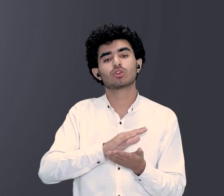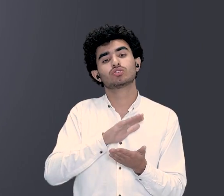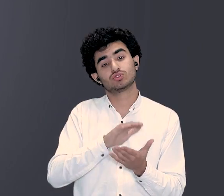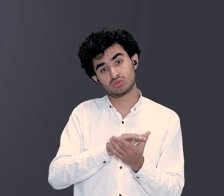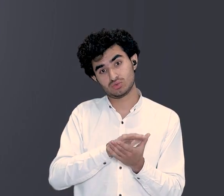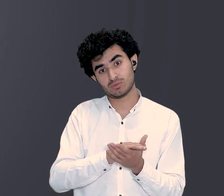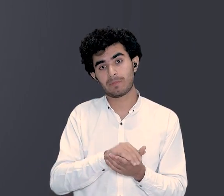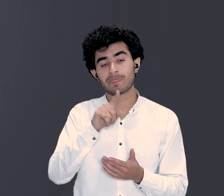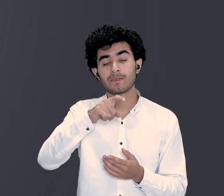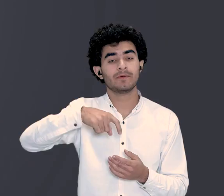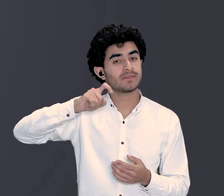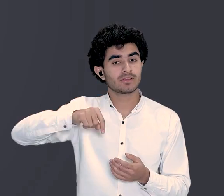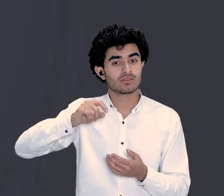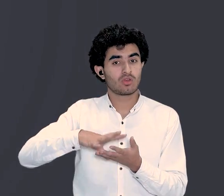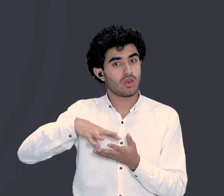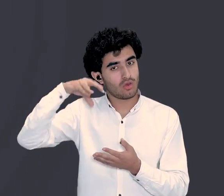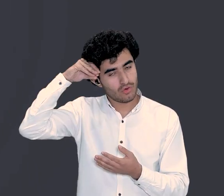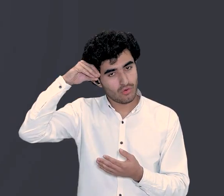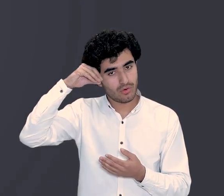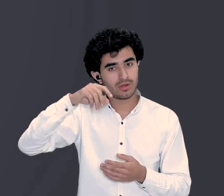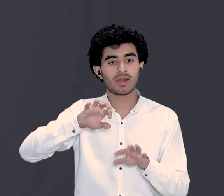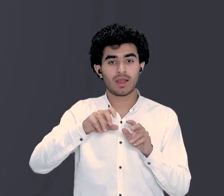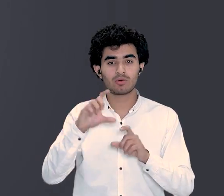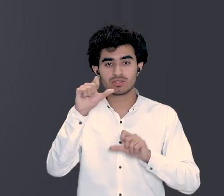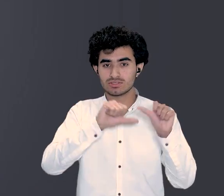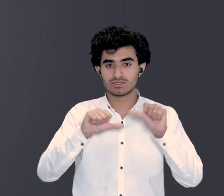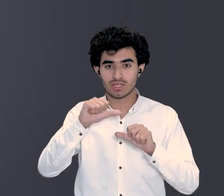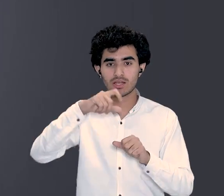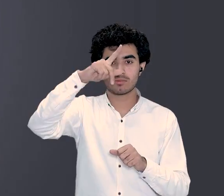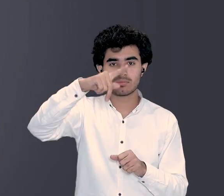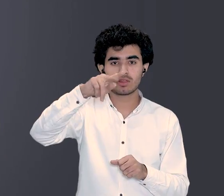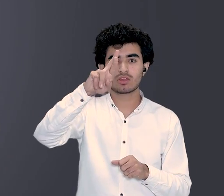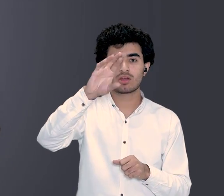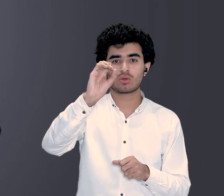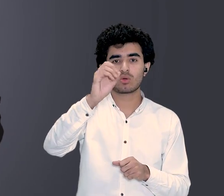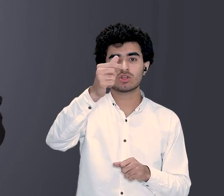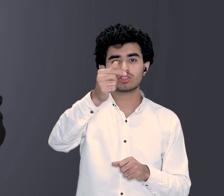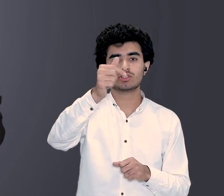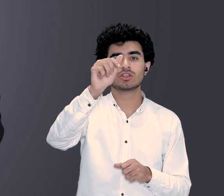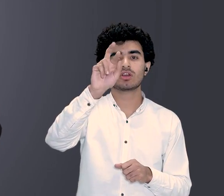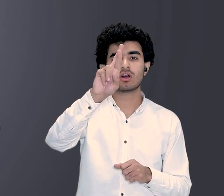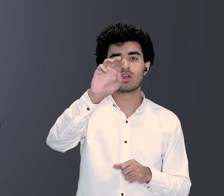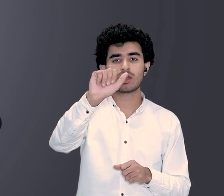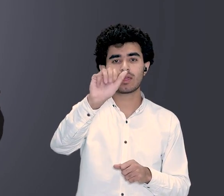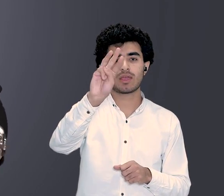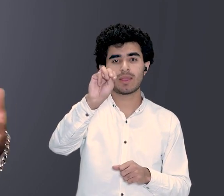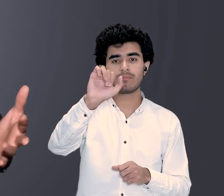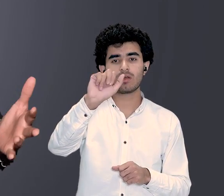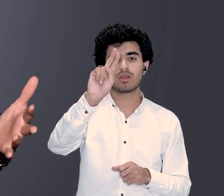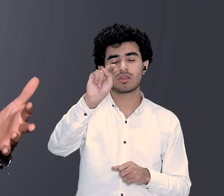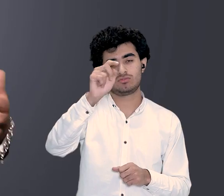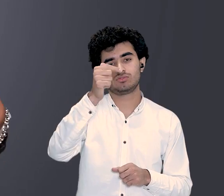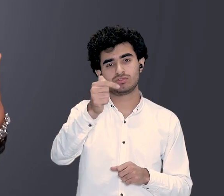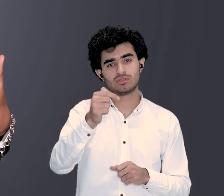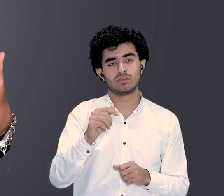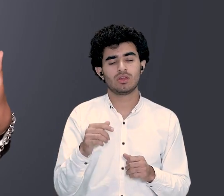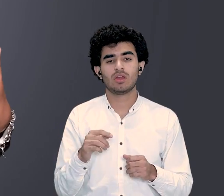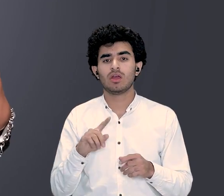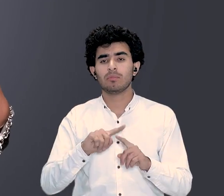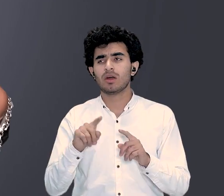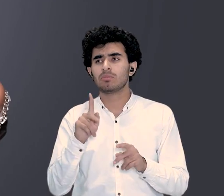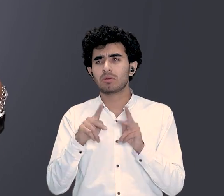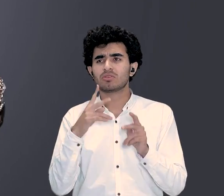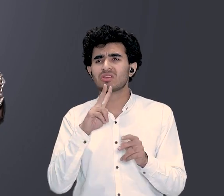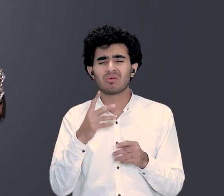it is so easy to learn. But first, I think, what is programming? We get so many questions on, what is it? Think of